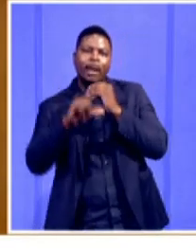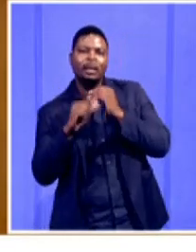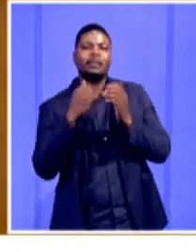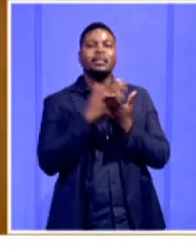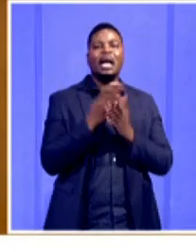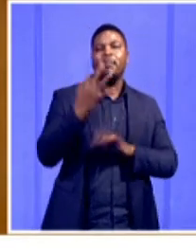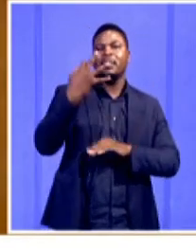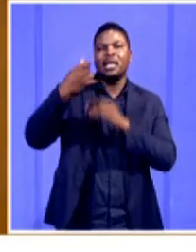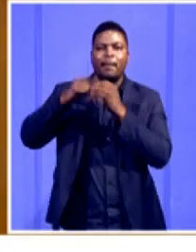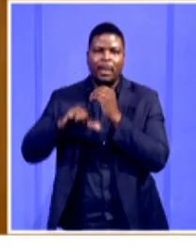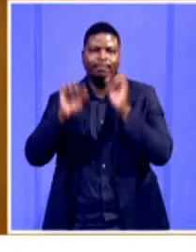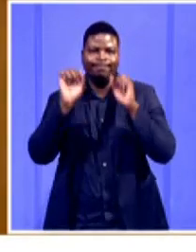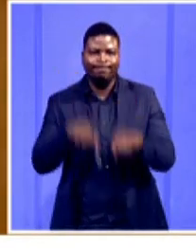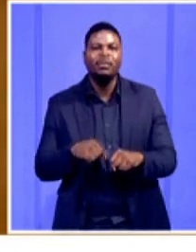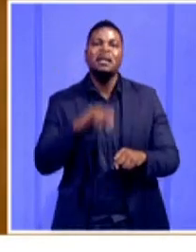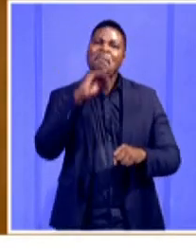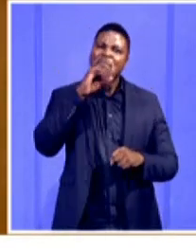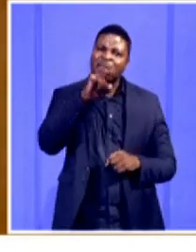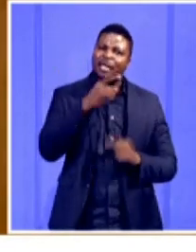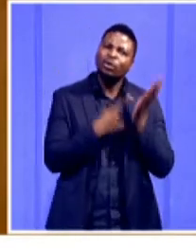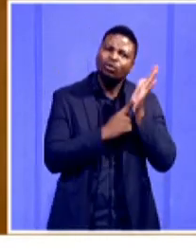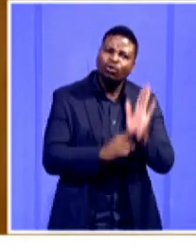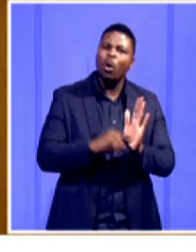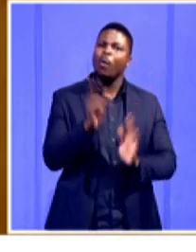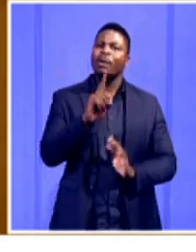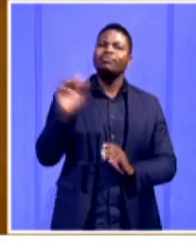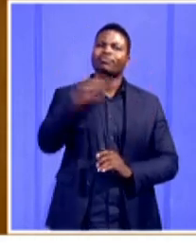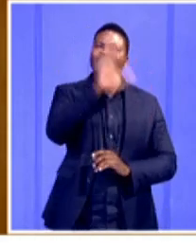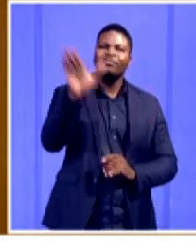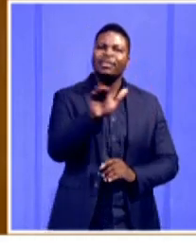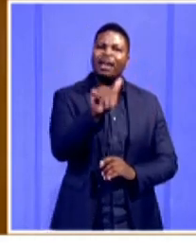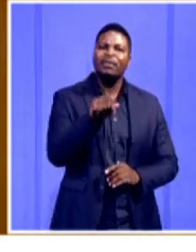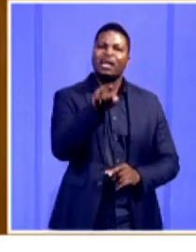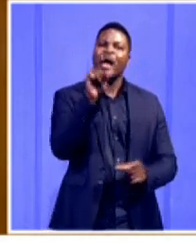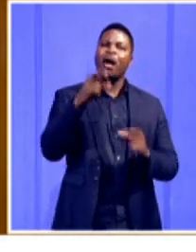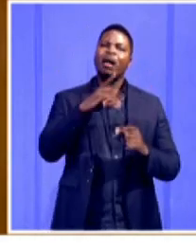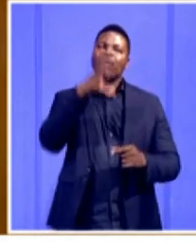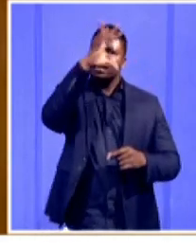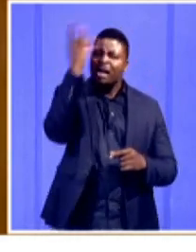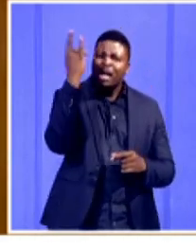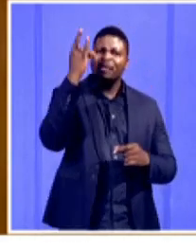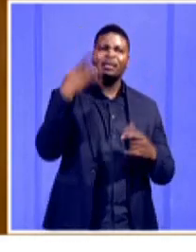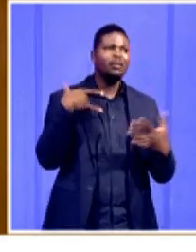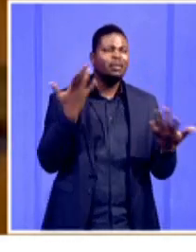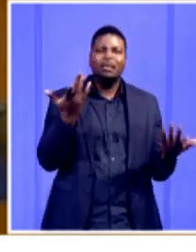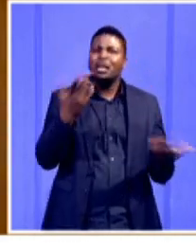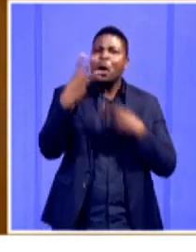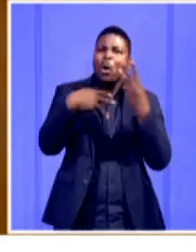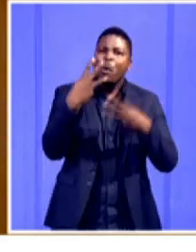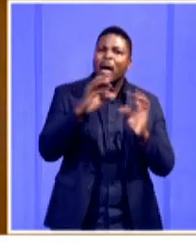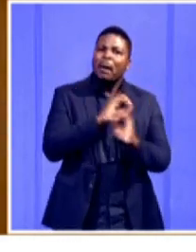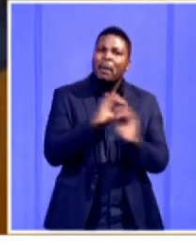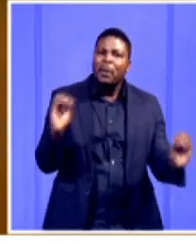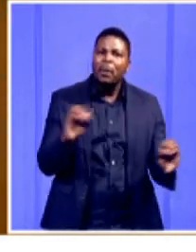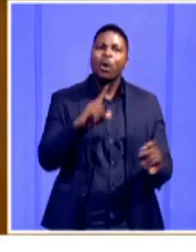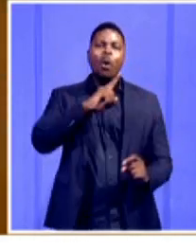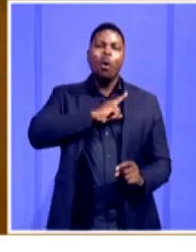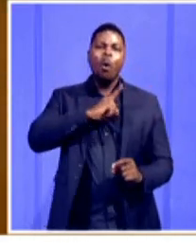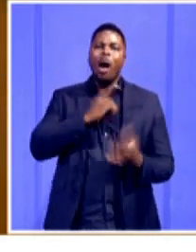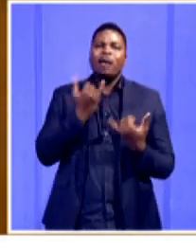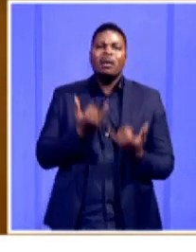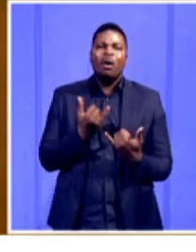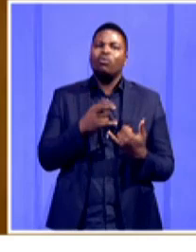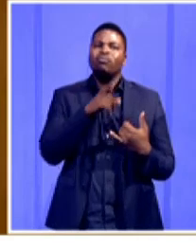It shows there are nurses who are unemployed in the country. But why keep them in on temporary contracts when you need them? Because they are servicing the